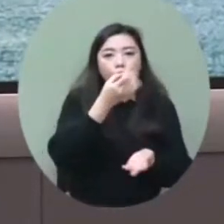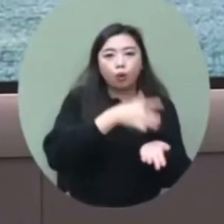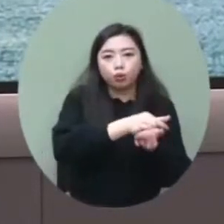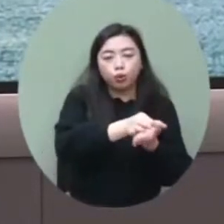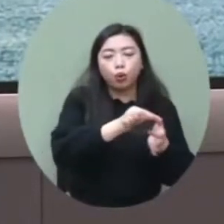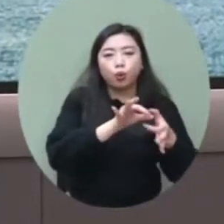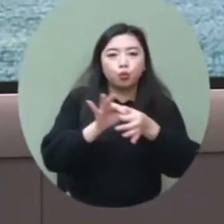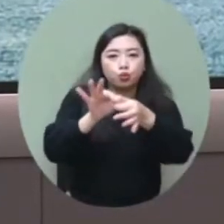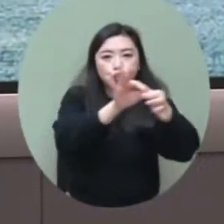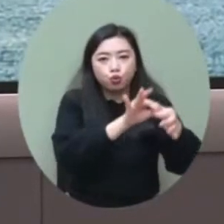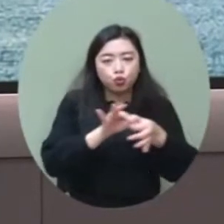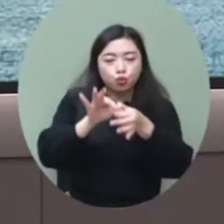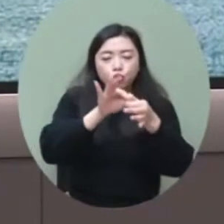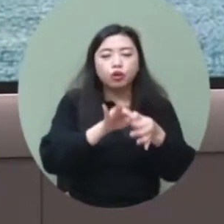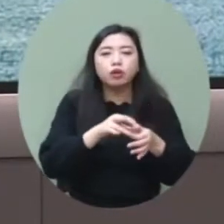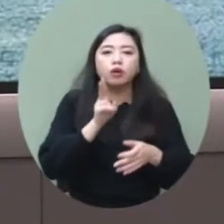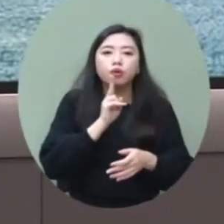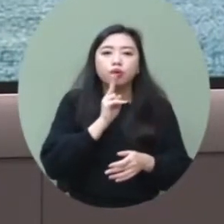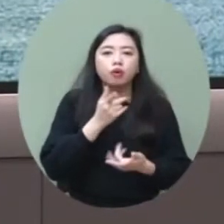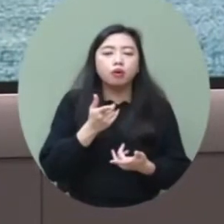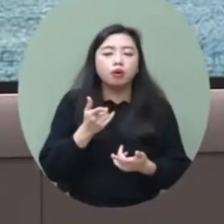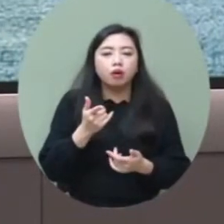start accepting